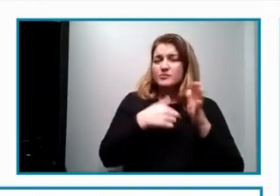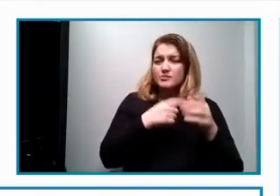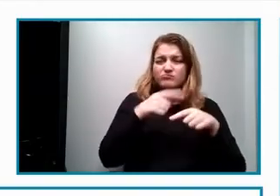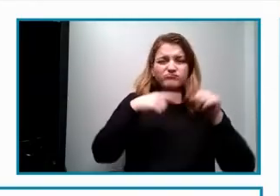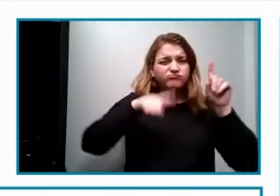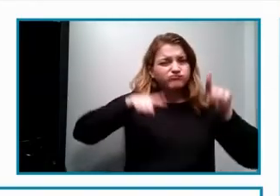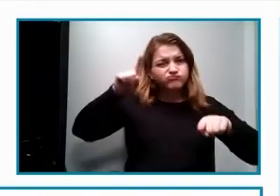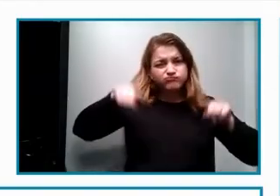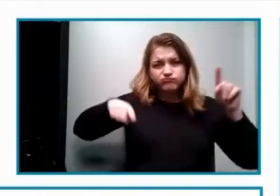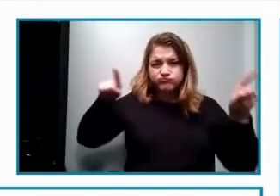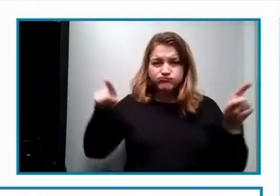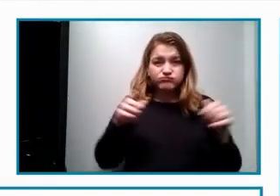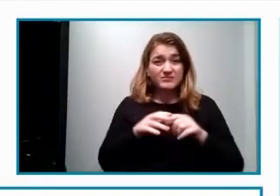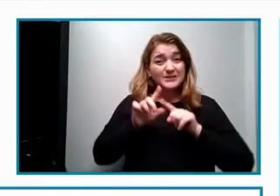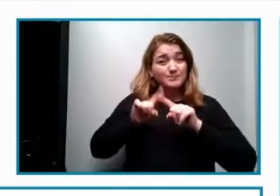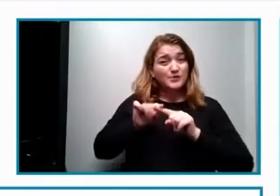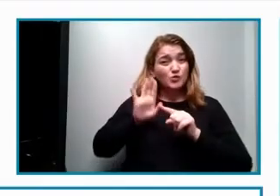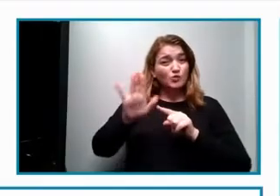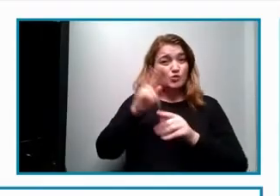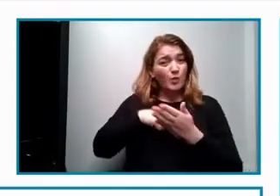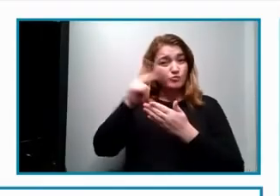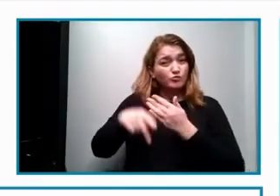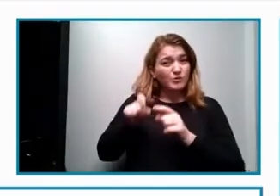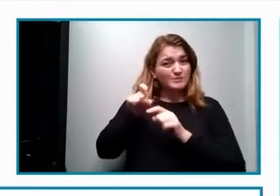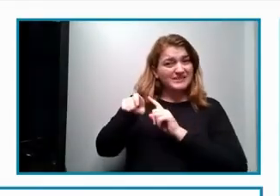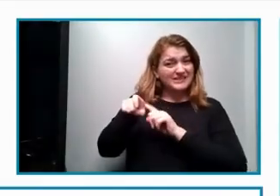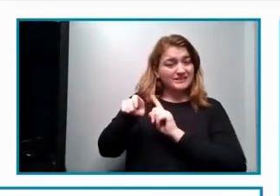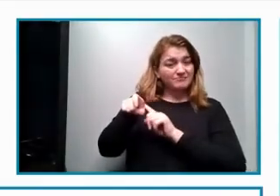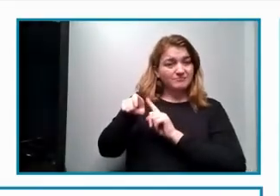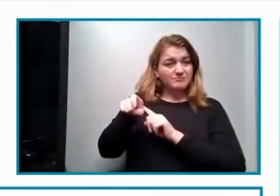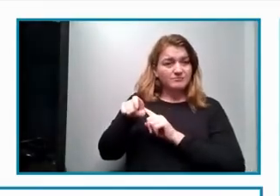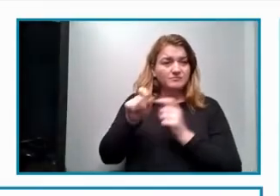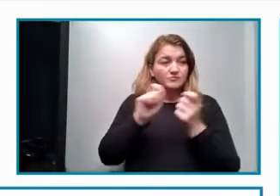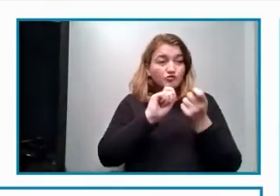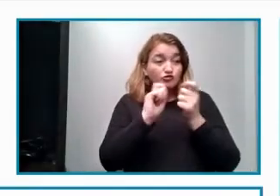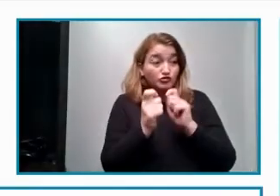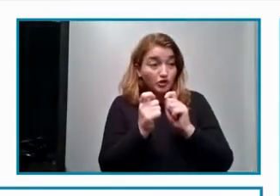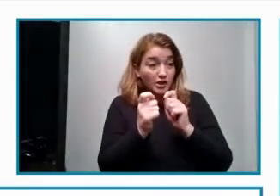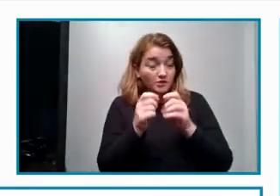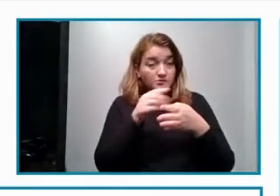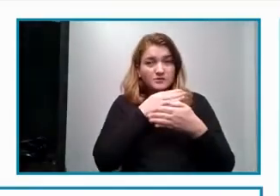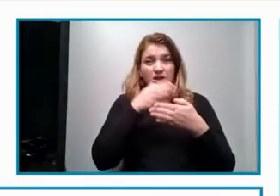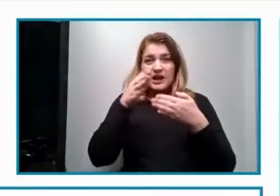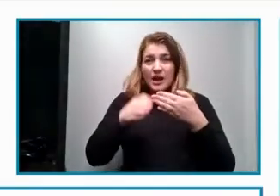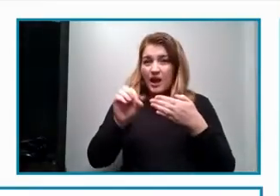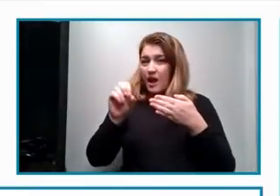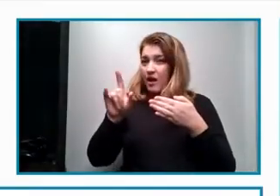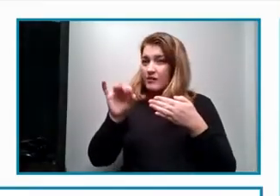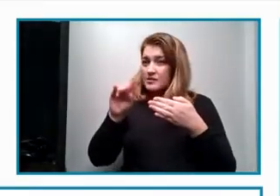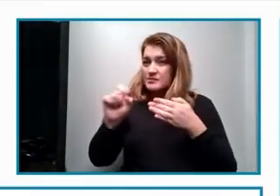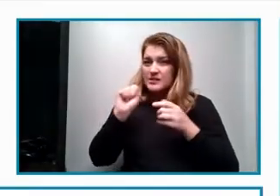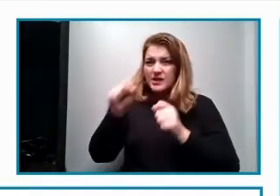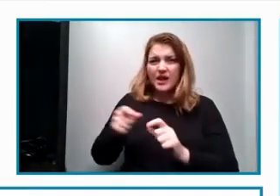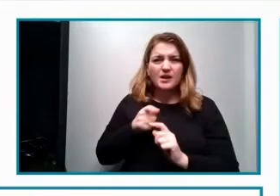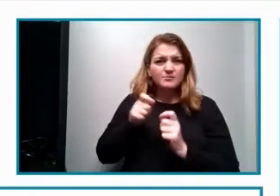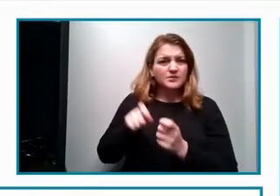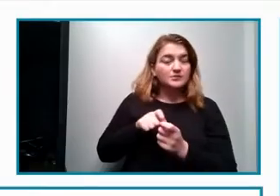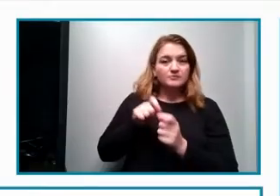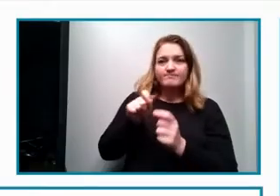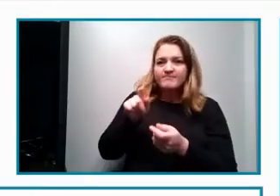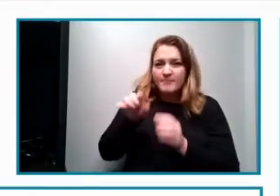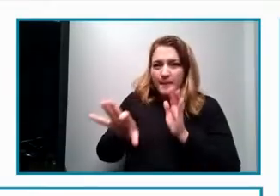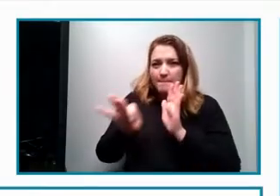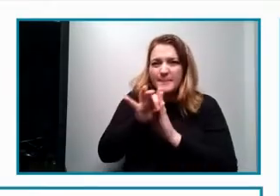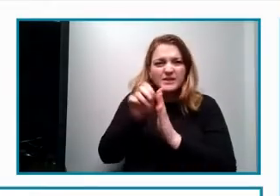need. All of these changes, these outcomes, can be targeted at individuals, groups, organizations,